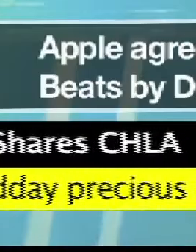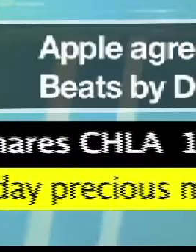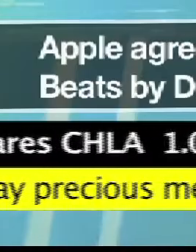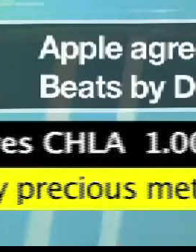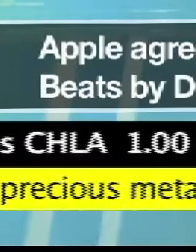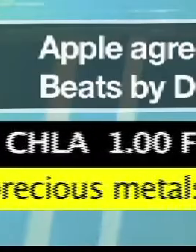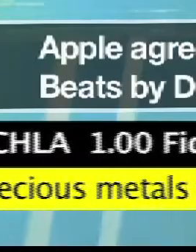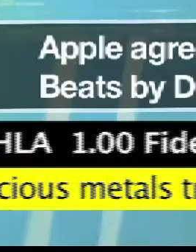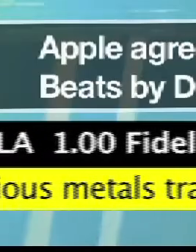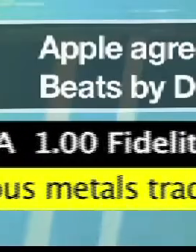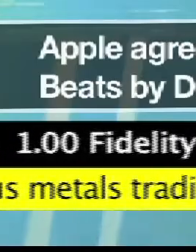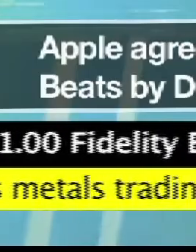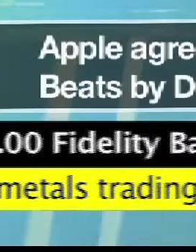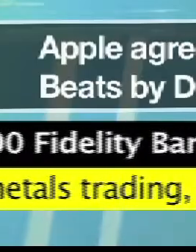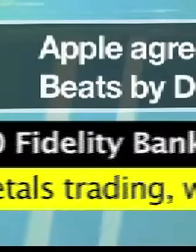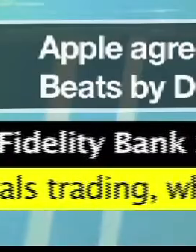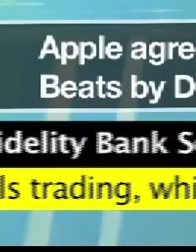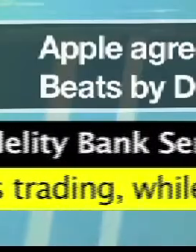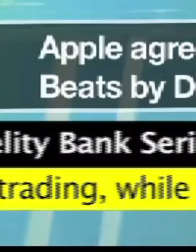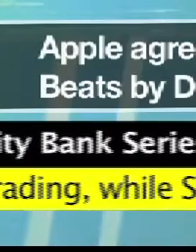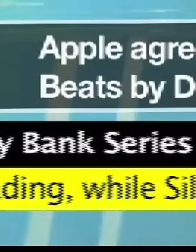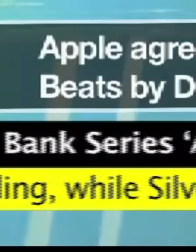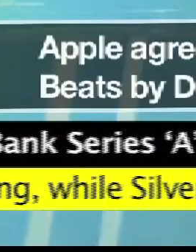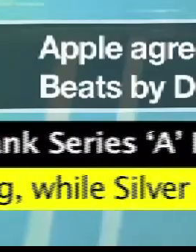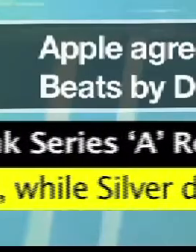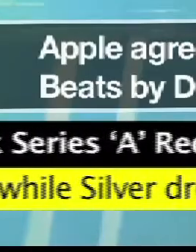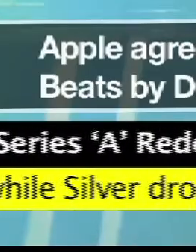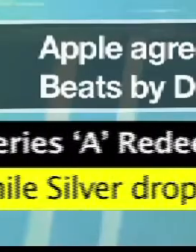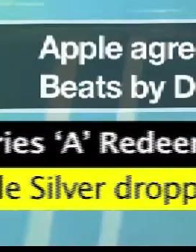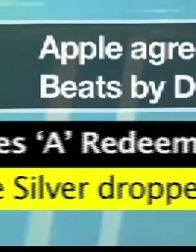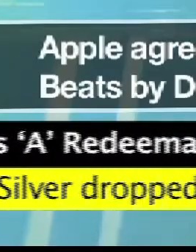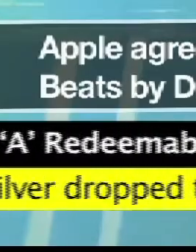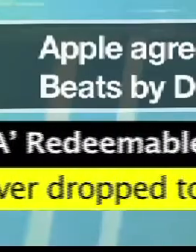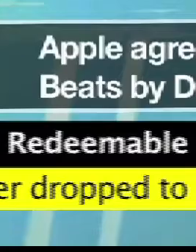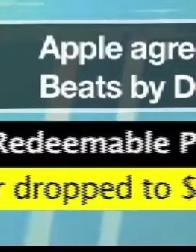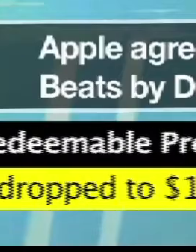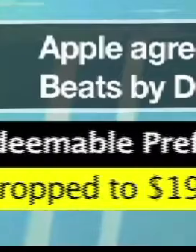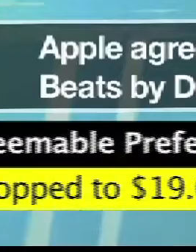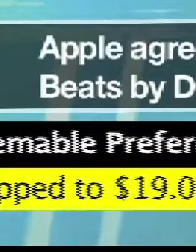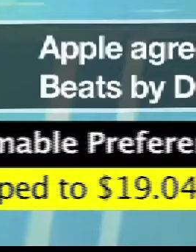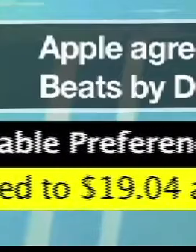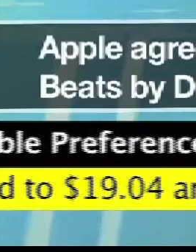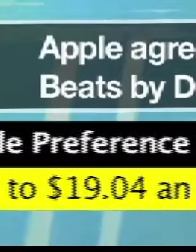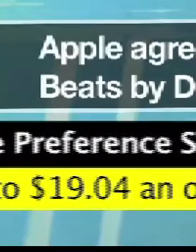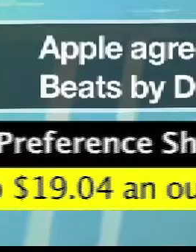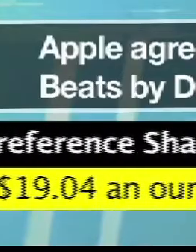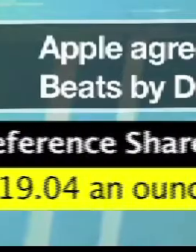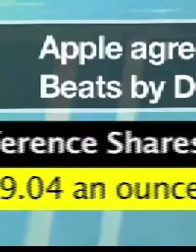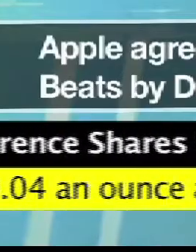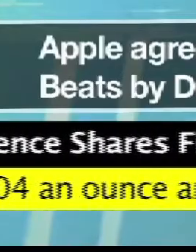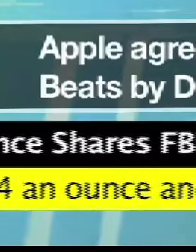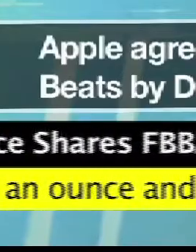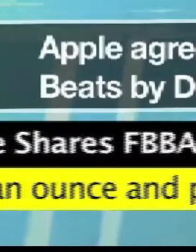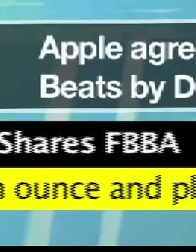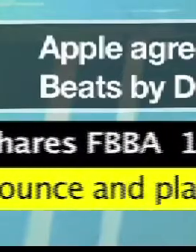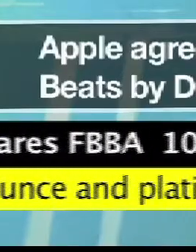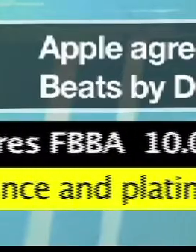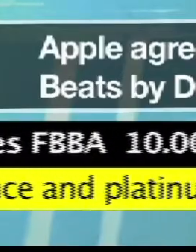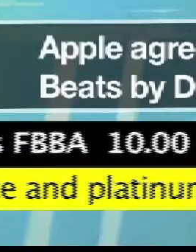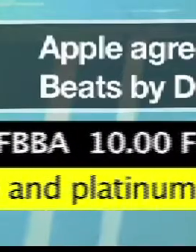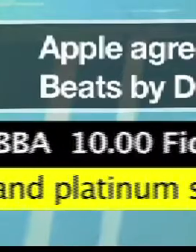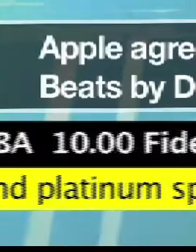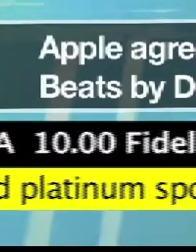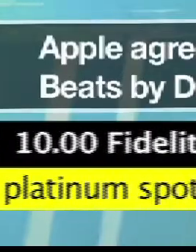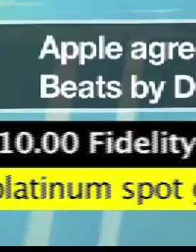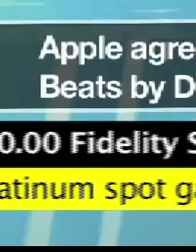said the deal would allow the firm to continue to create the most innovative music products and services in the world. In a statement, Apple said